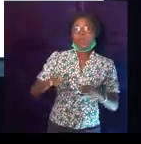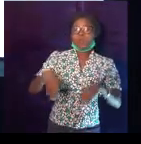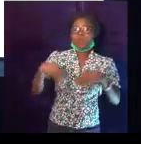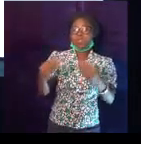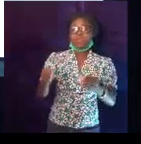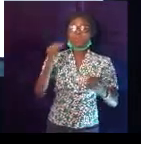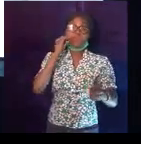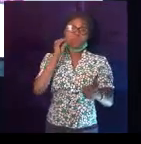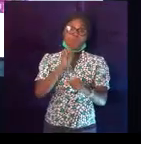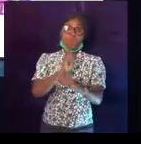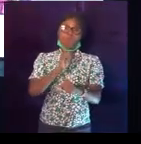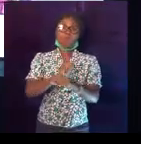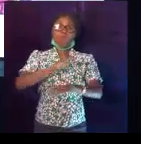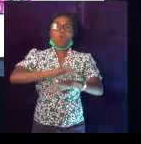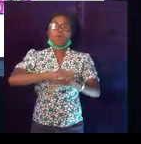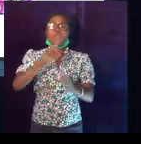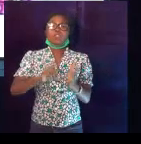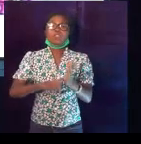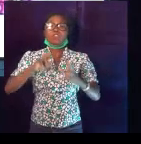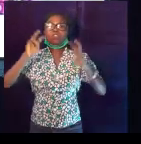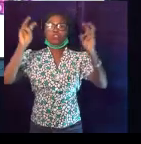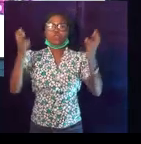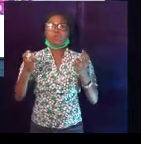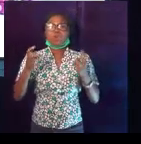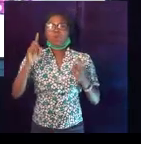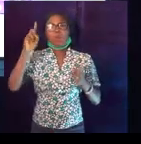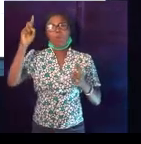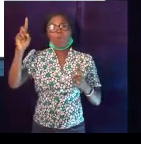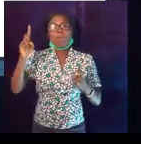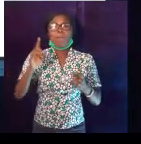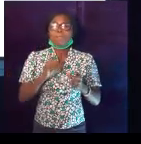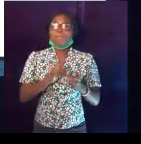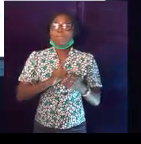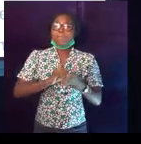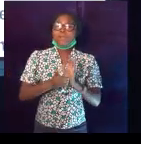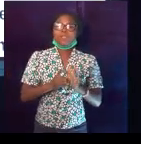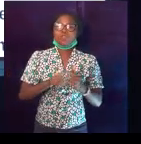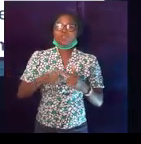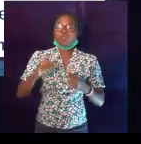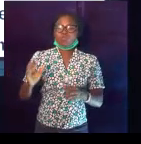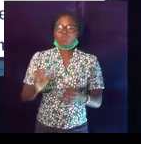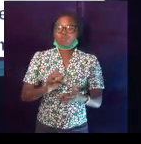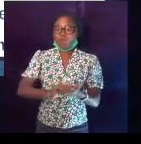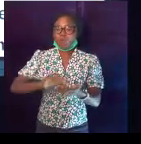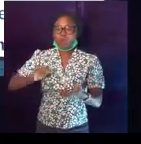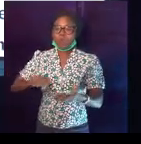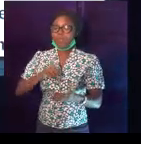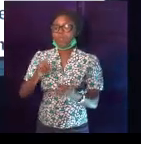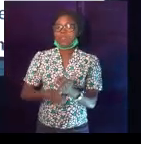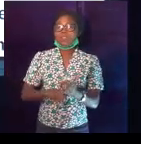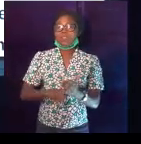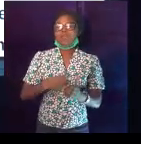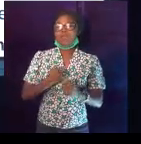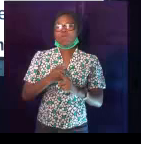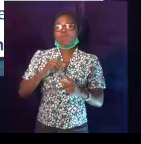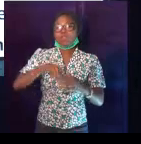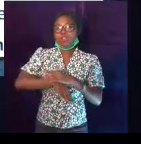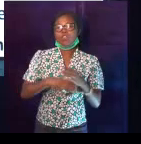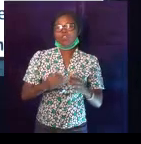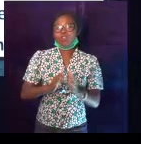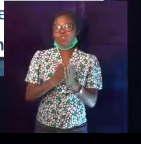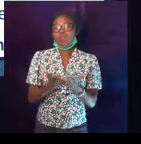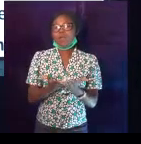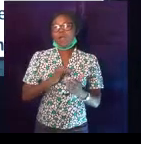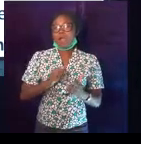end of that. I'm going to give you assignments on this topic. I'm going to give you 1 minute to copy this down